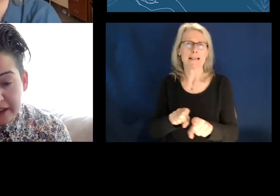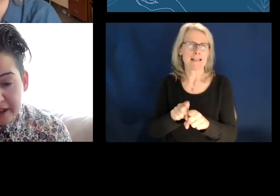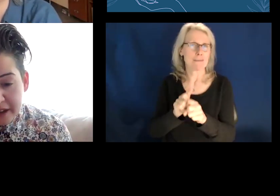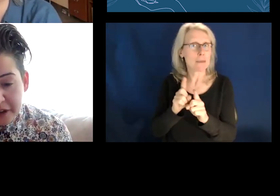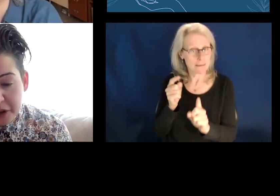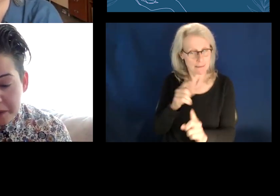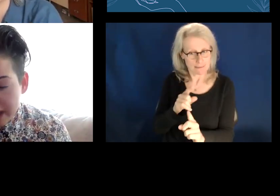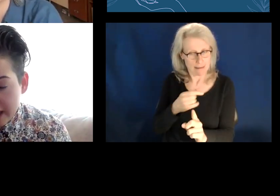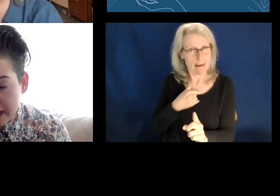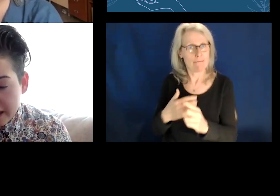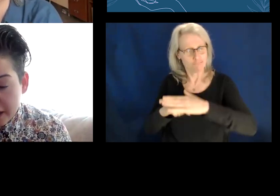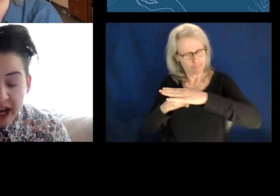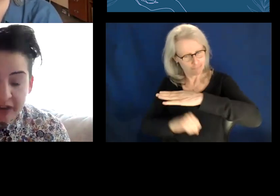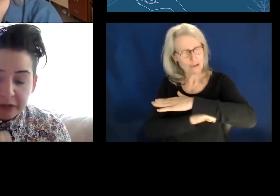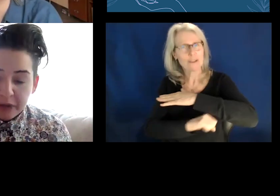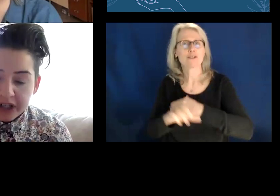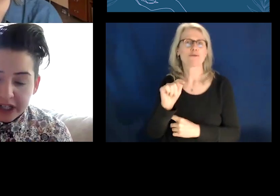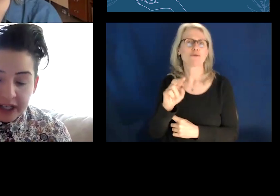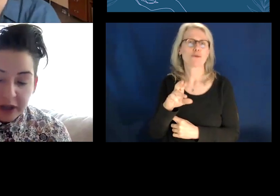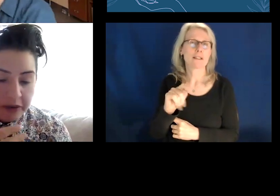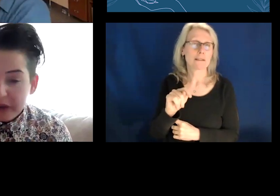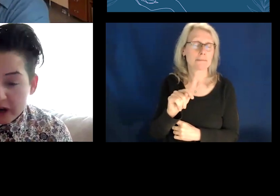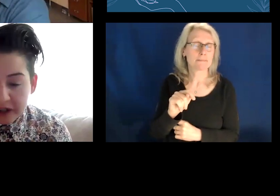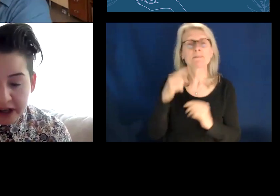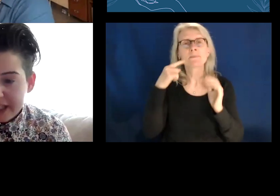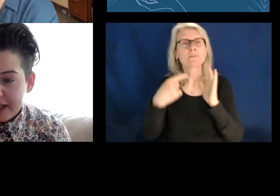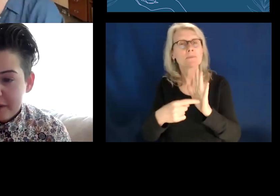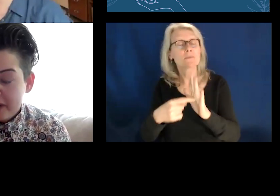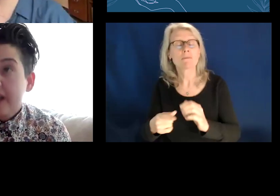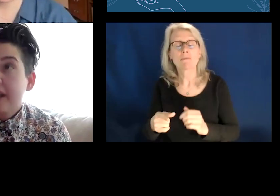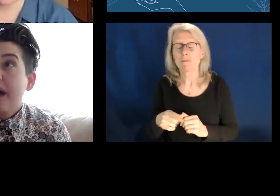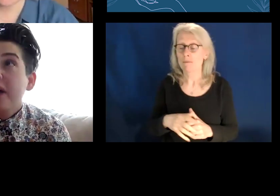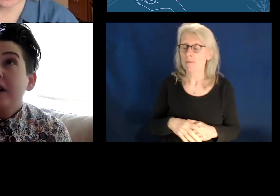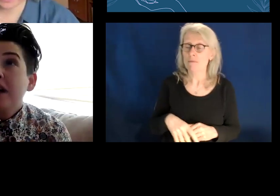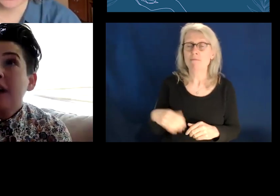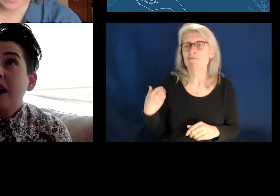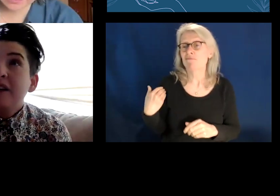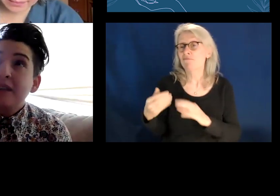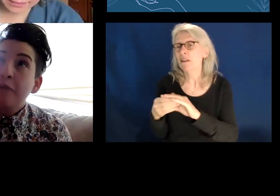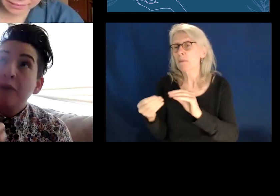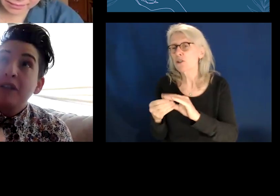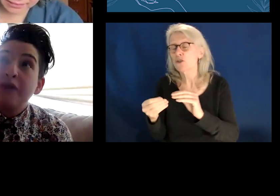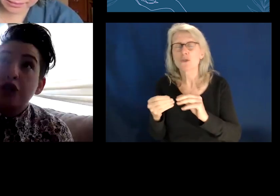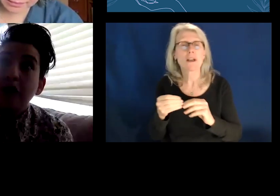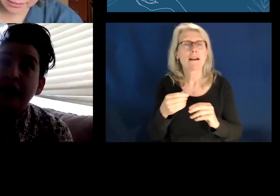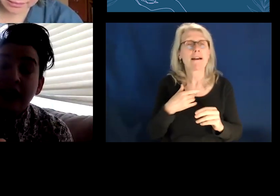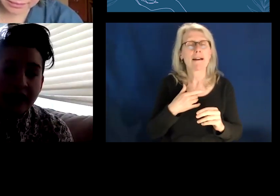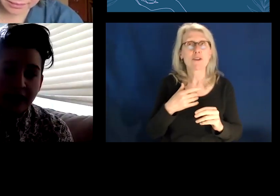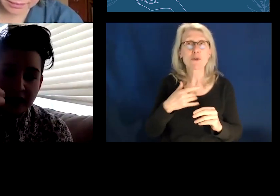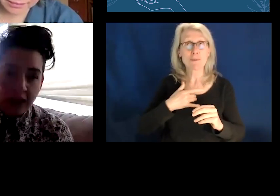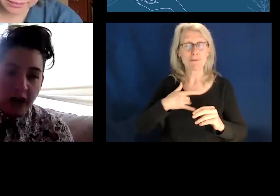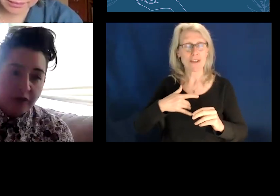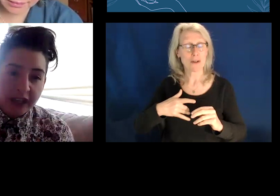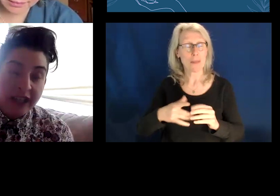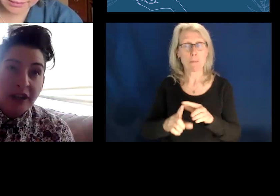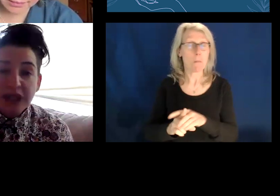that to me, you know, I have done projects like, you know, even with Art Connects that I was talking about, there is the moment of joy and